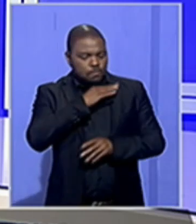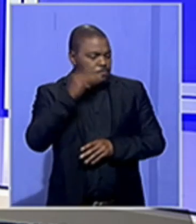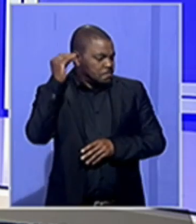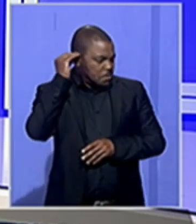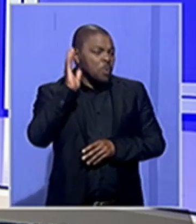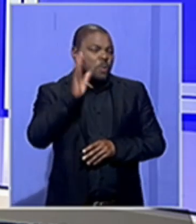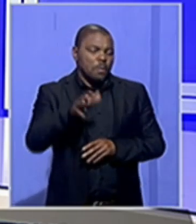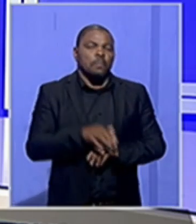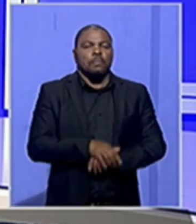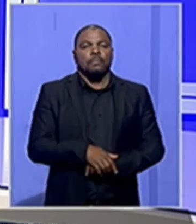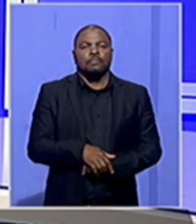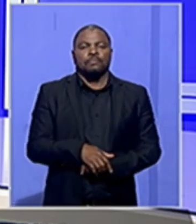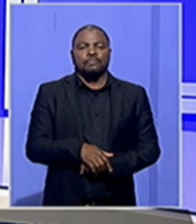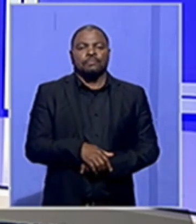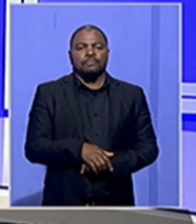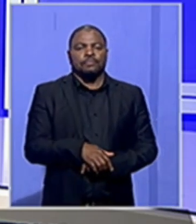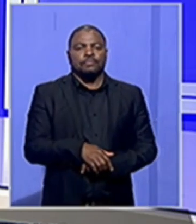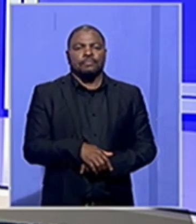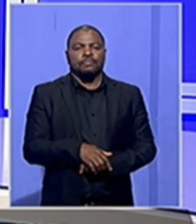tsebe.